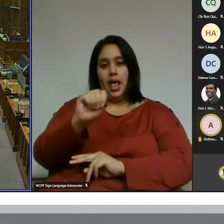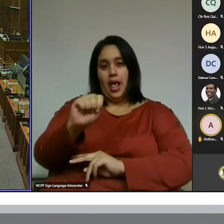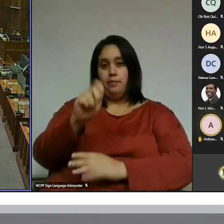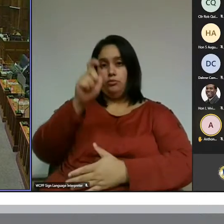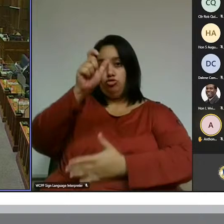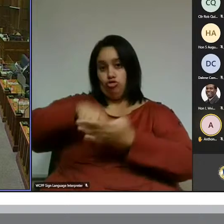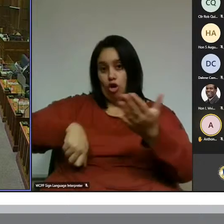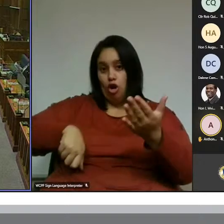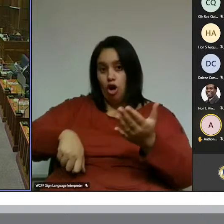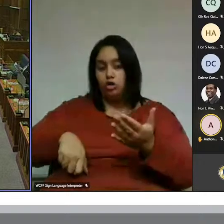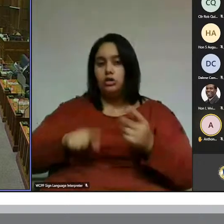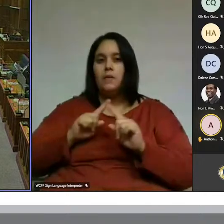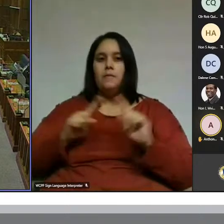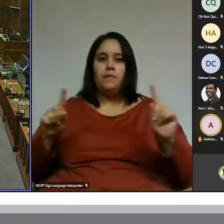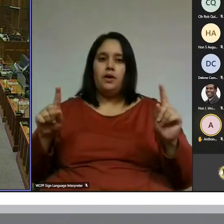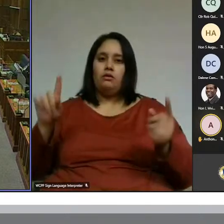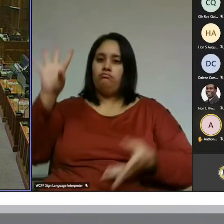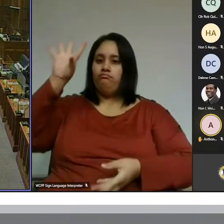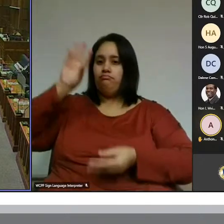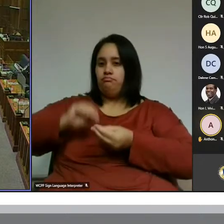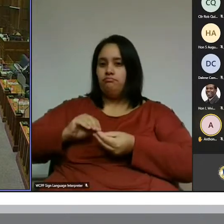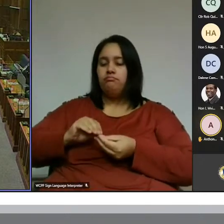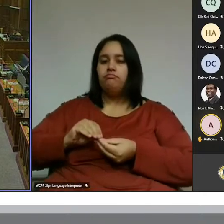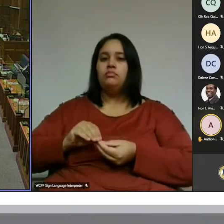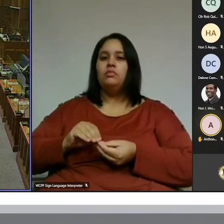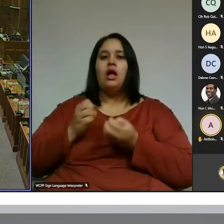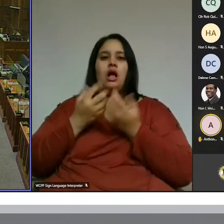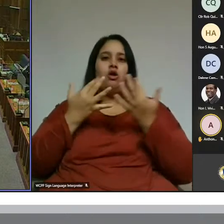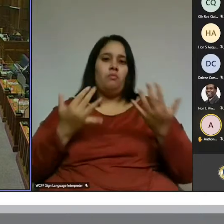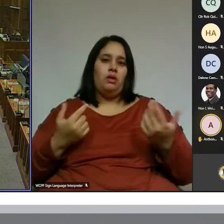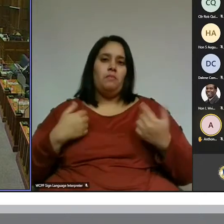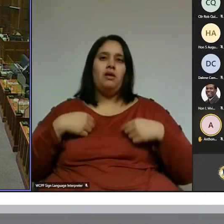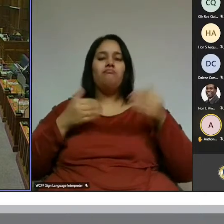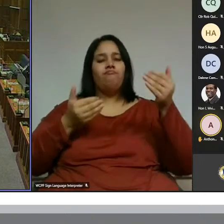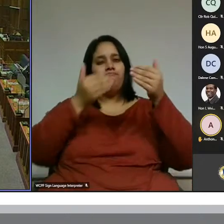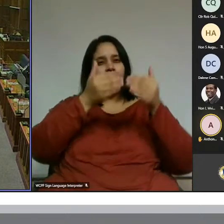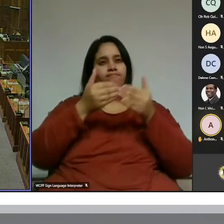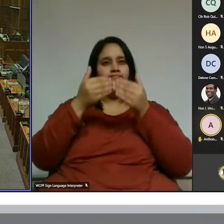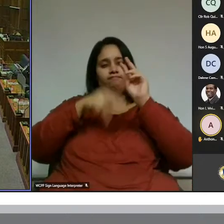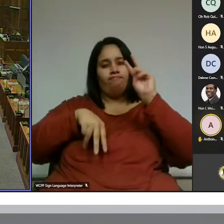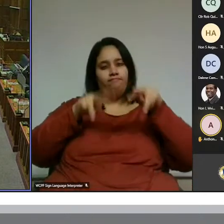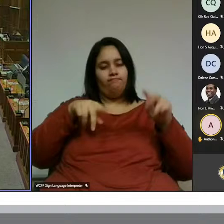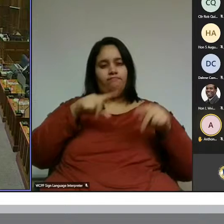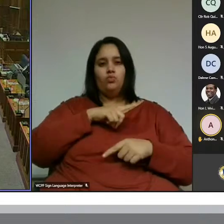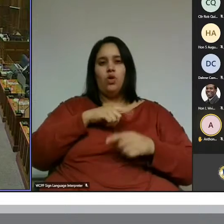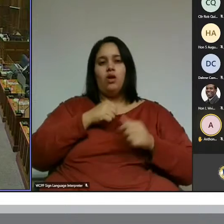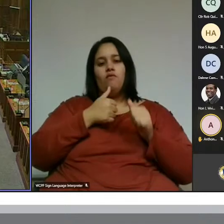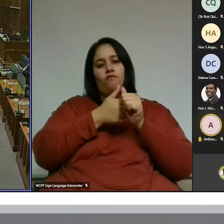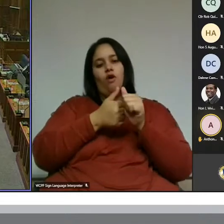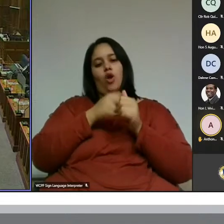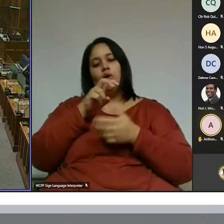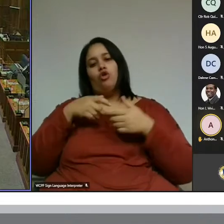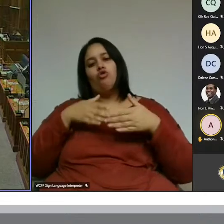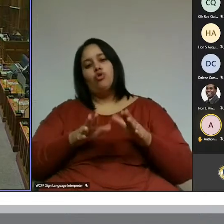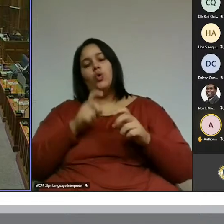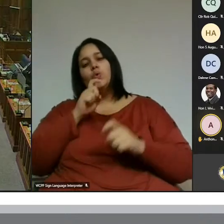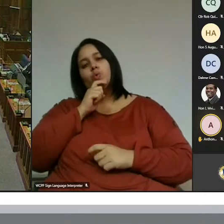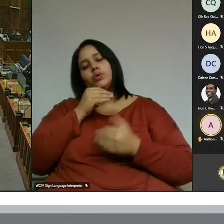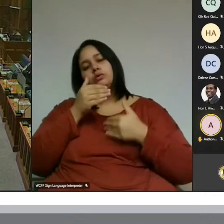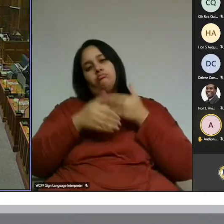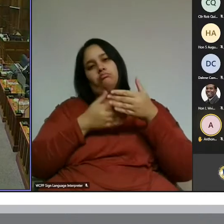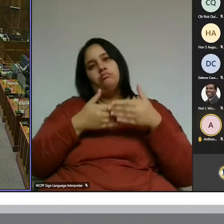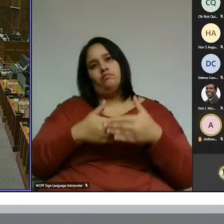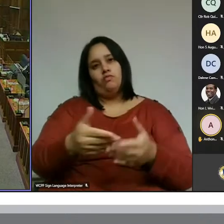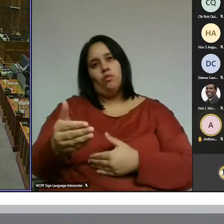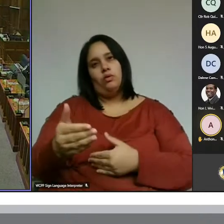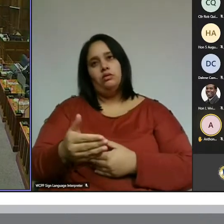charge, but we quantify that carefully in terms of road usage going forward. As